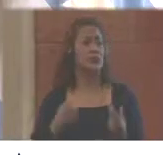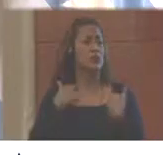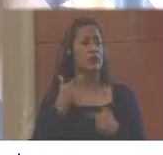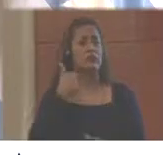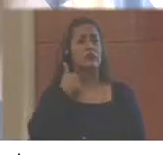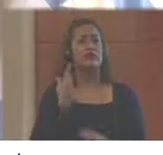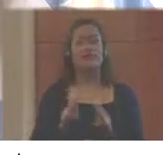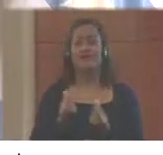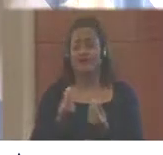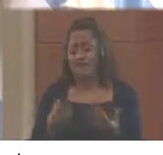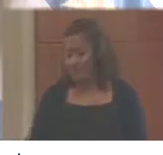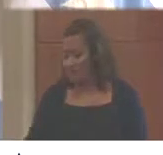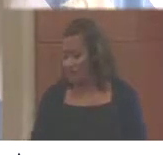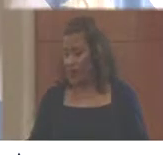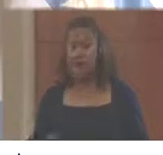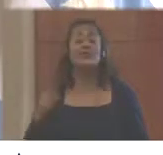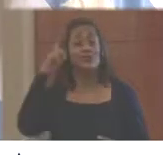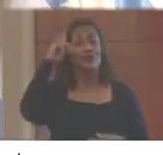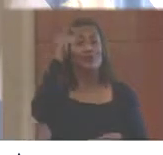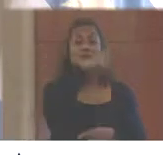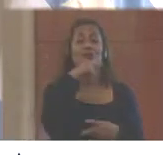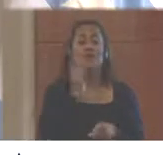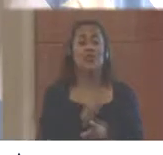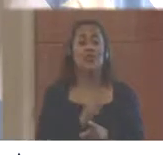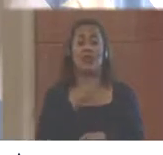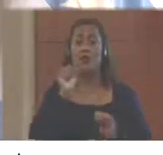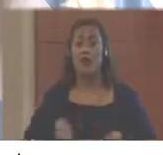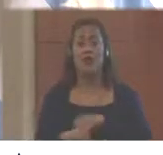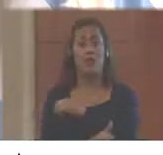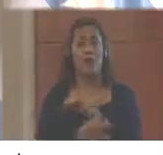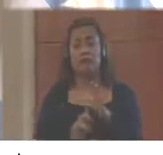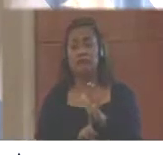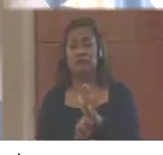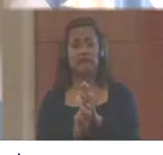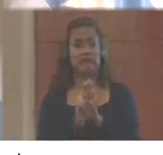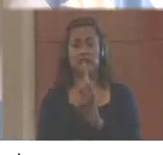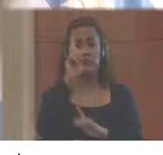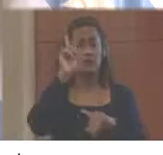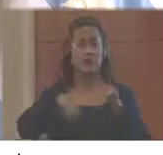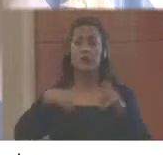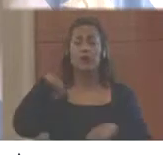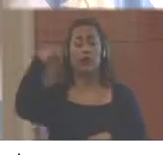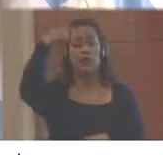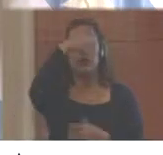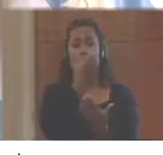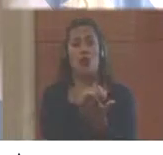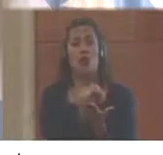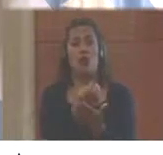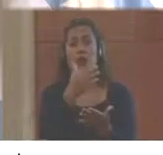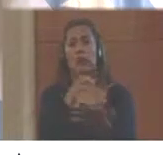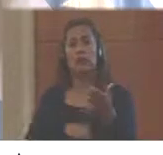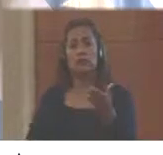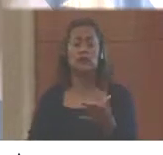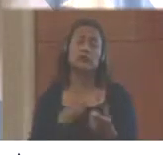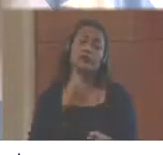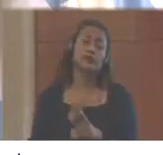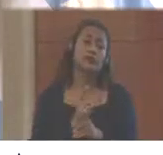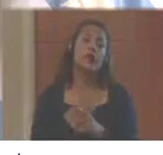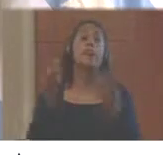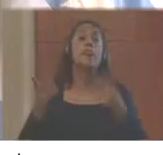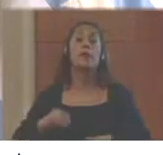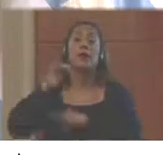region and international cooperation is critical to effective risk reduction and management and